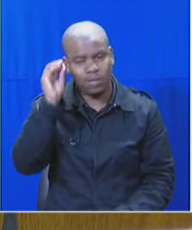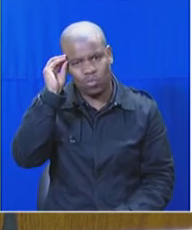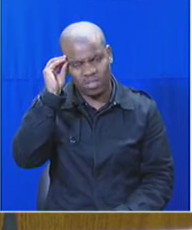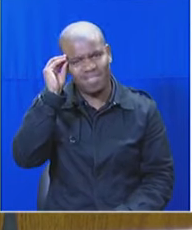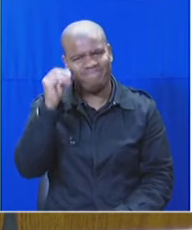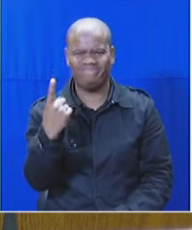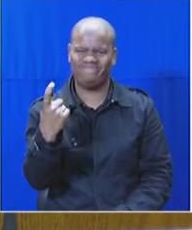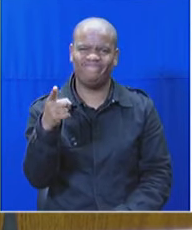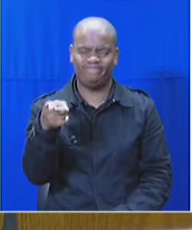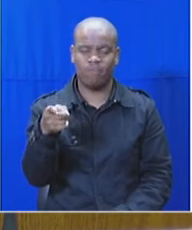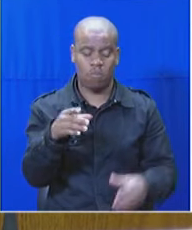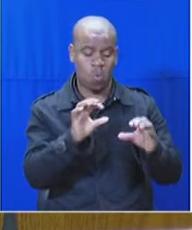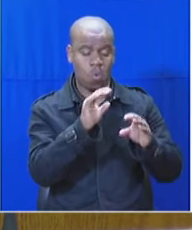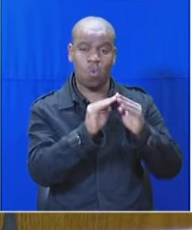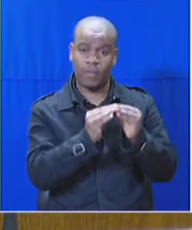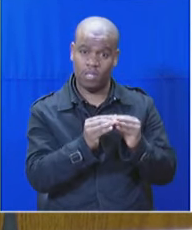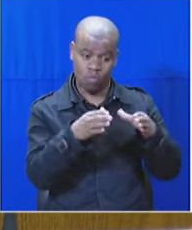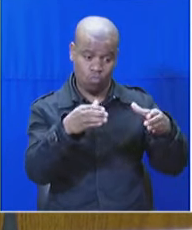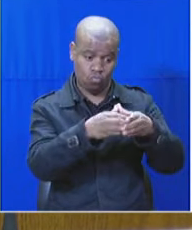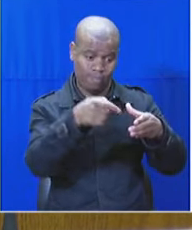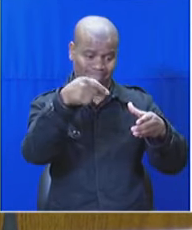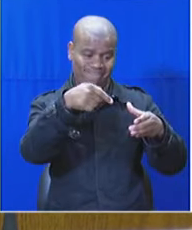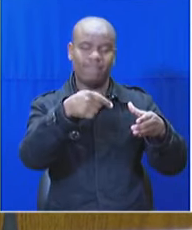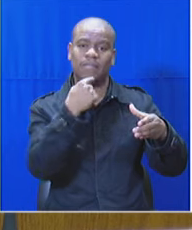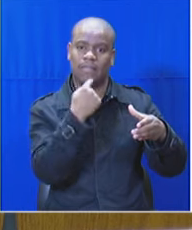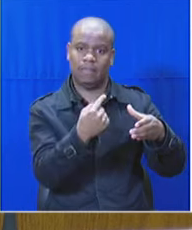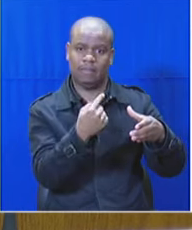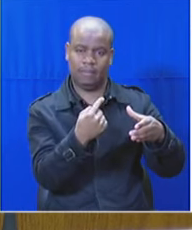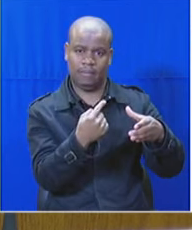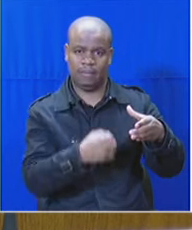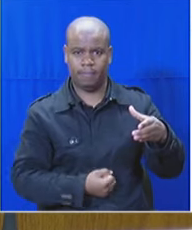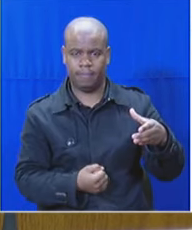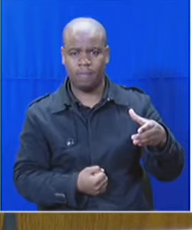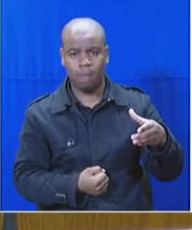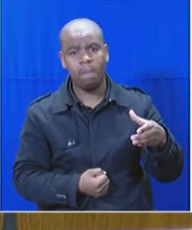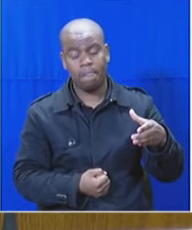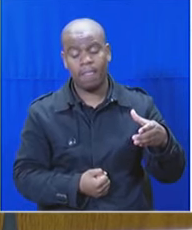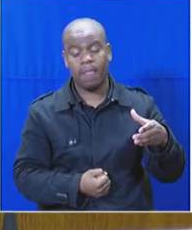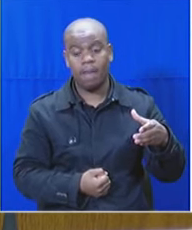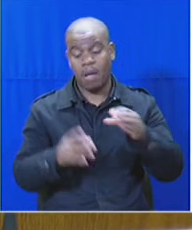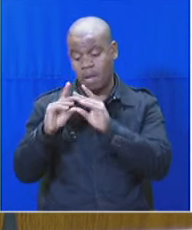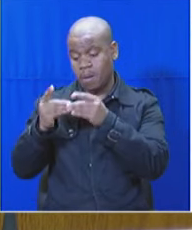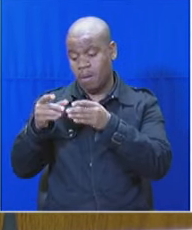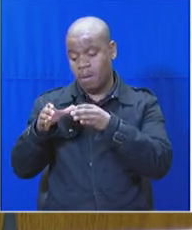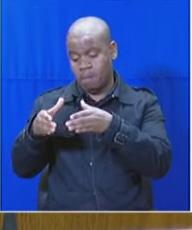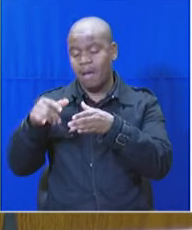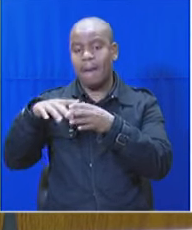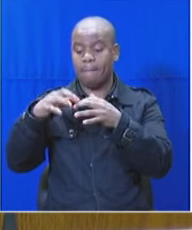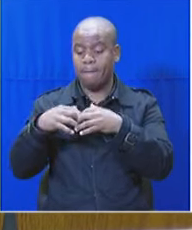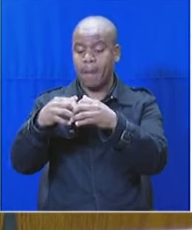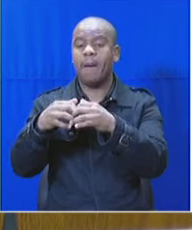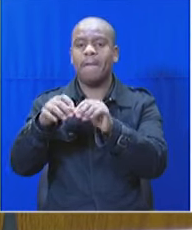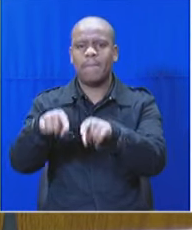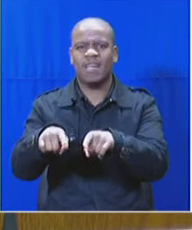one by a community group. It says that we should establish farm workers' trusts and